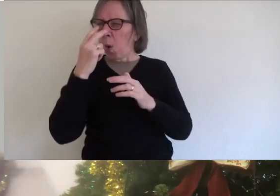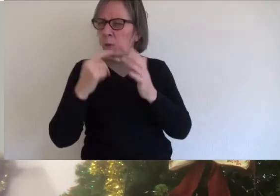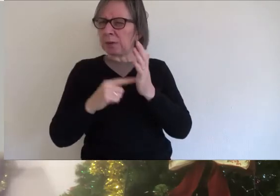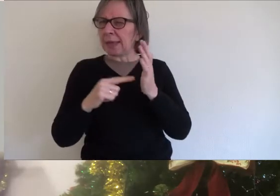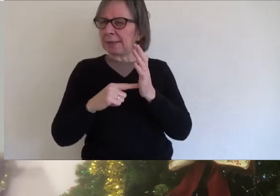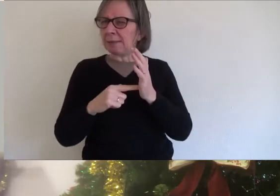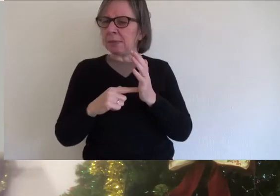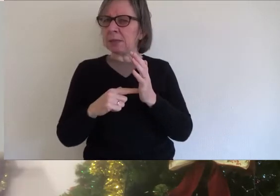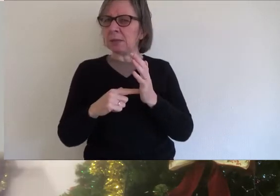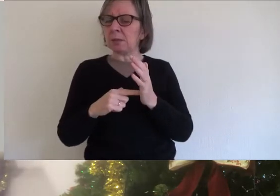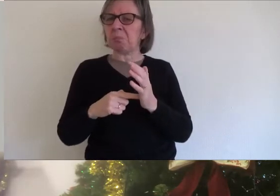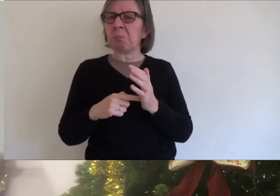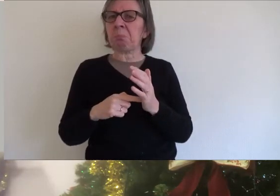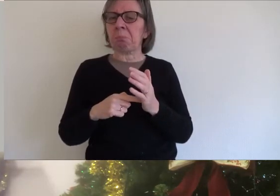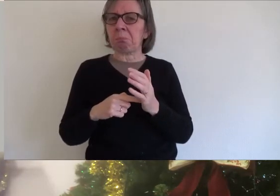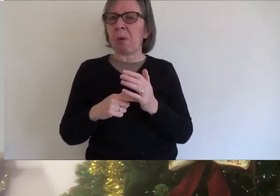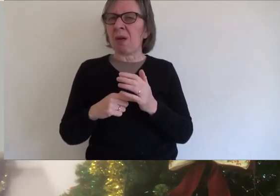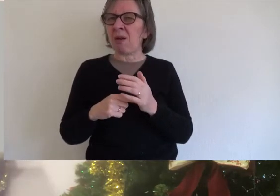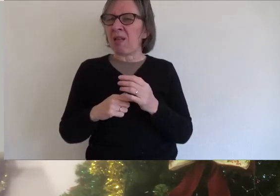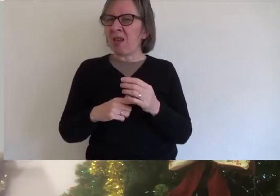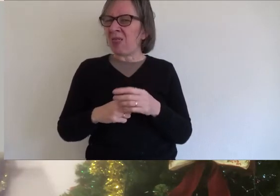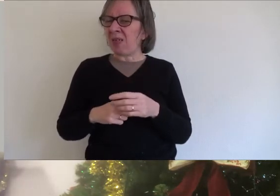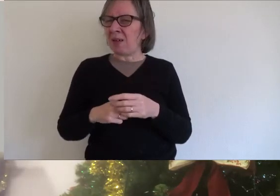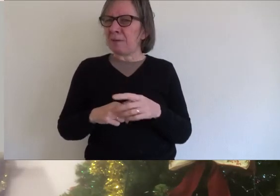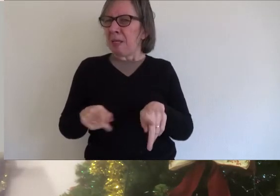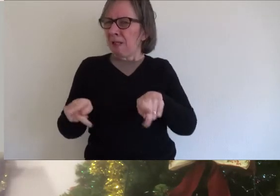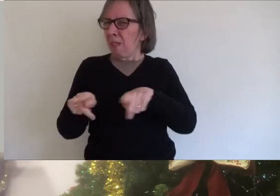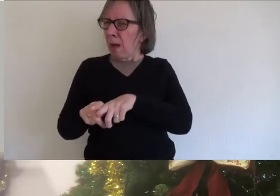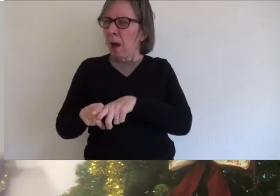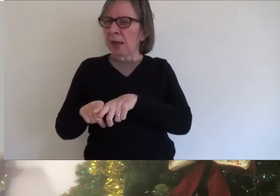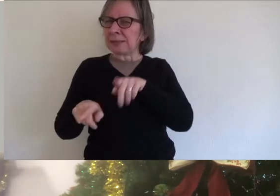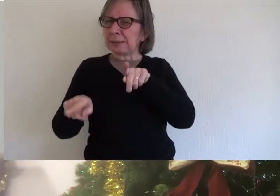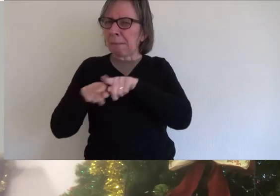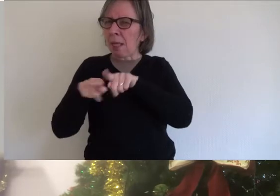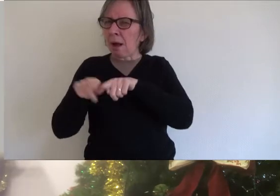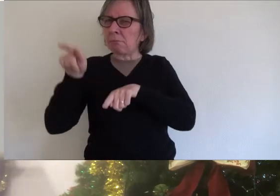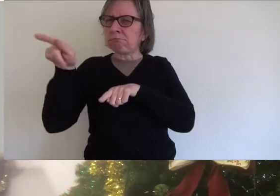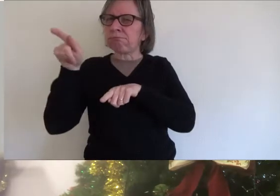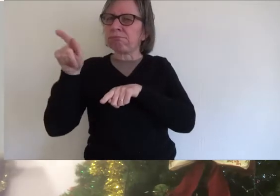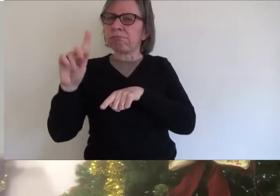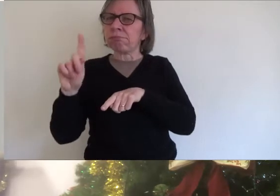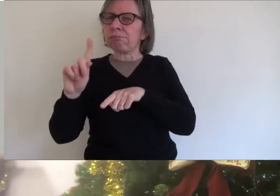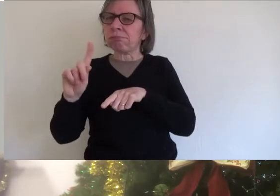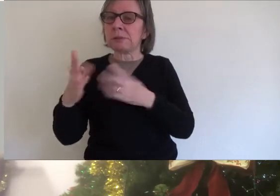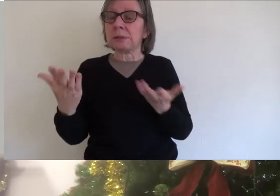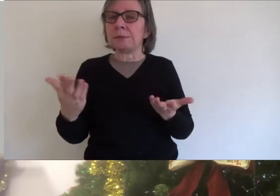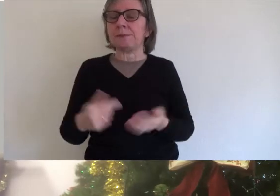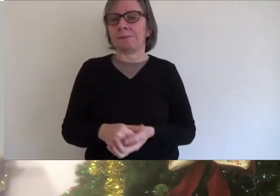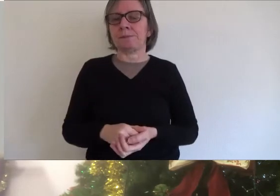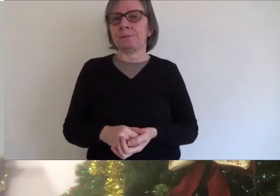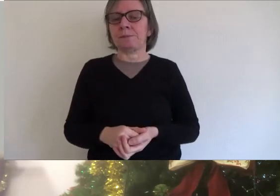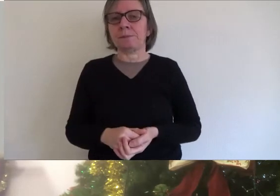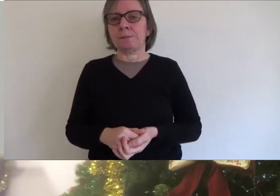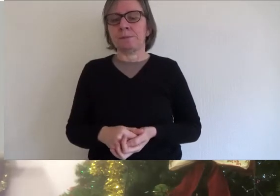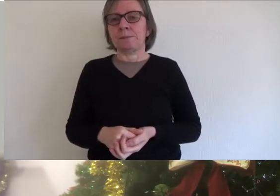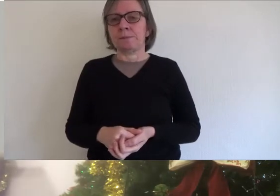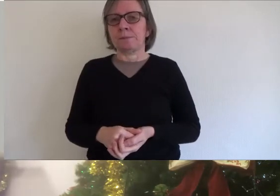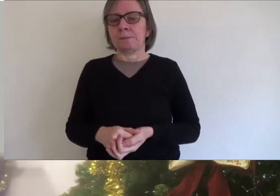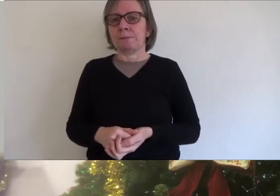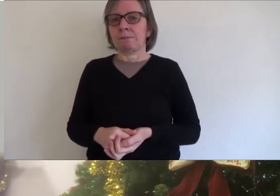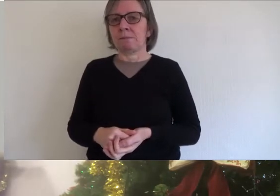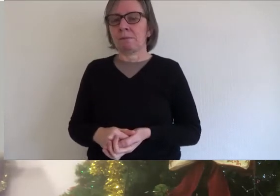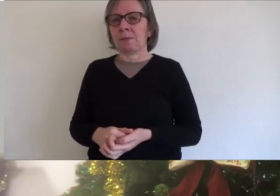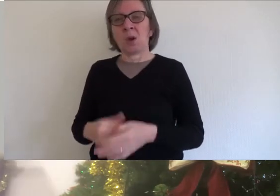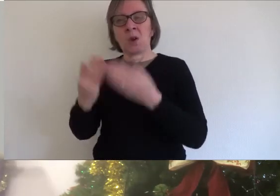Testament scriptures of people that fulfilled the kind of role that the Magi carried out themselves. They